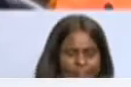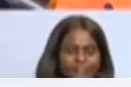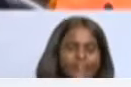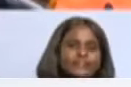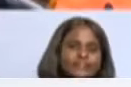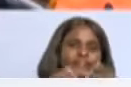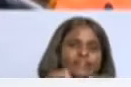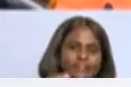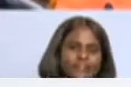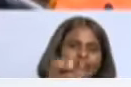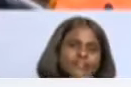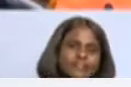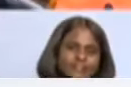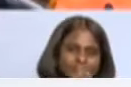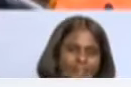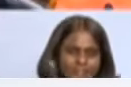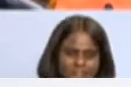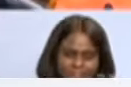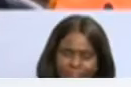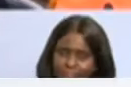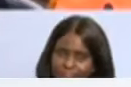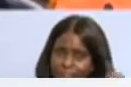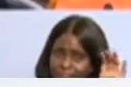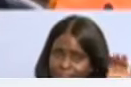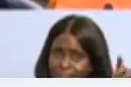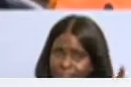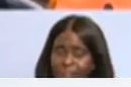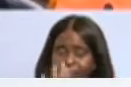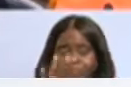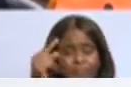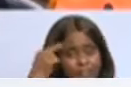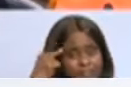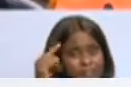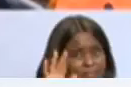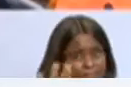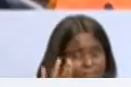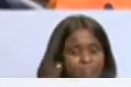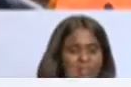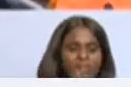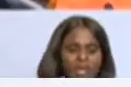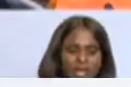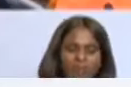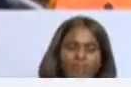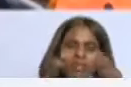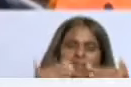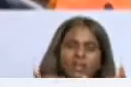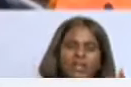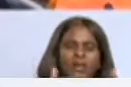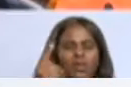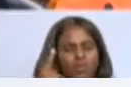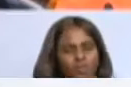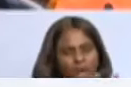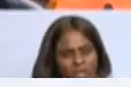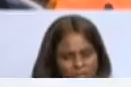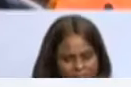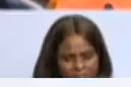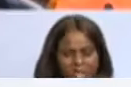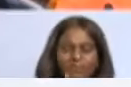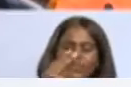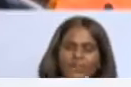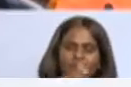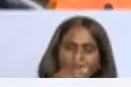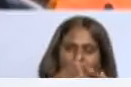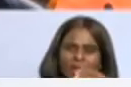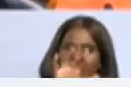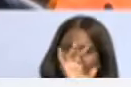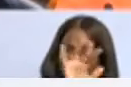more investors in the sector. Your government has issued what we are calling net